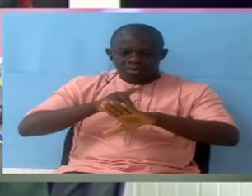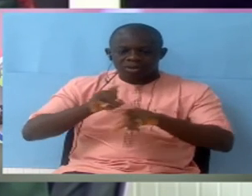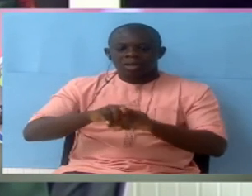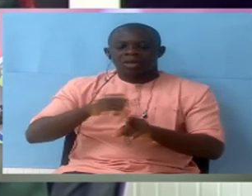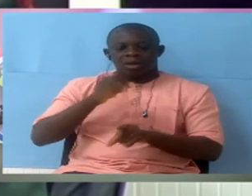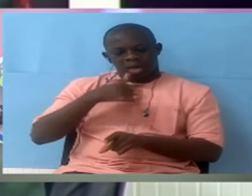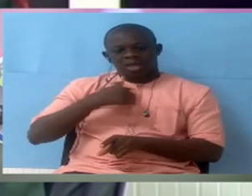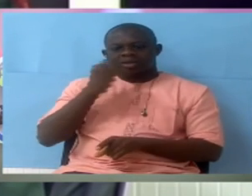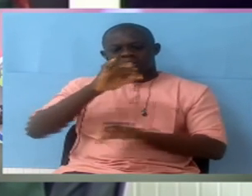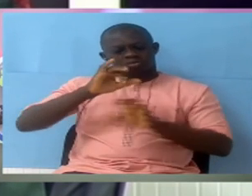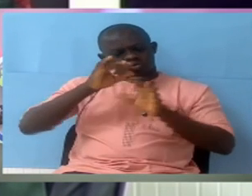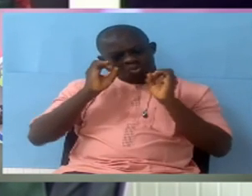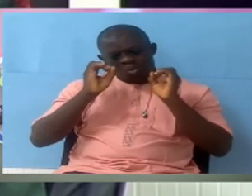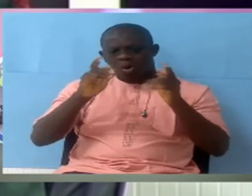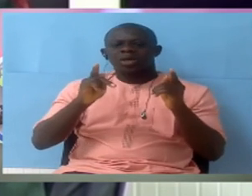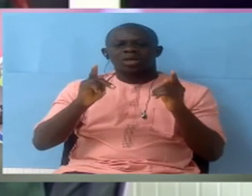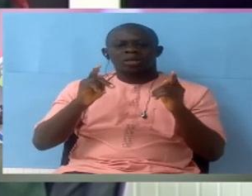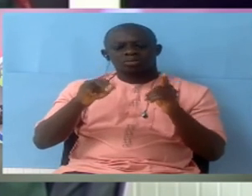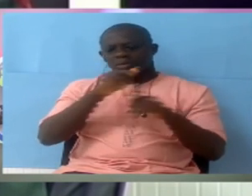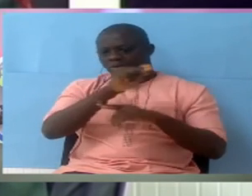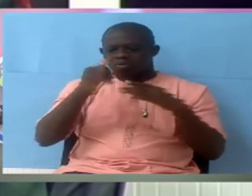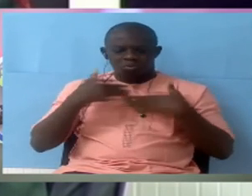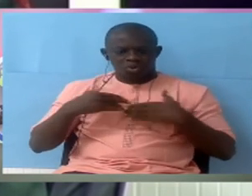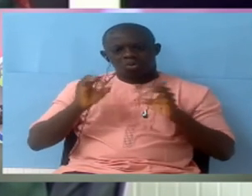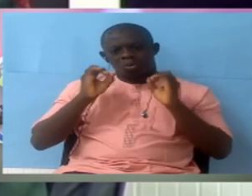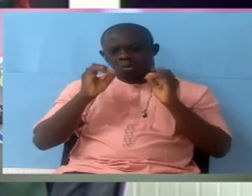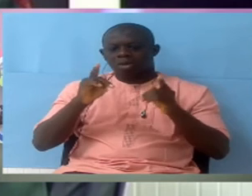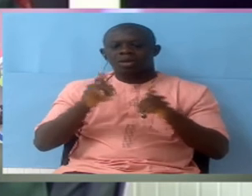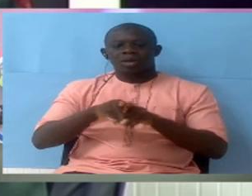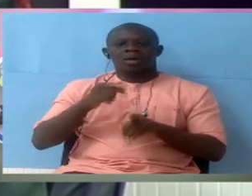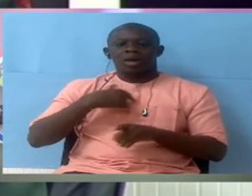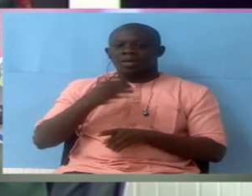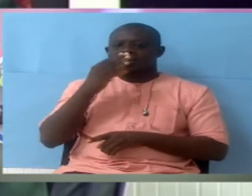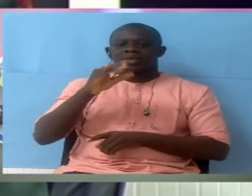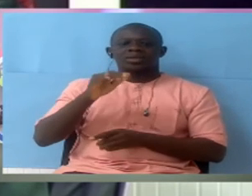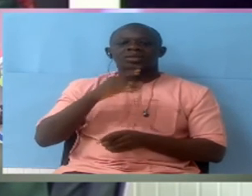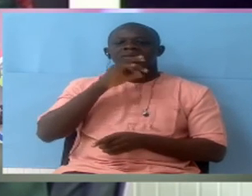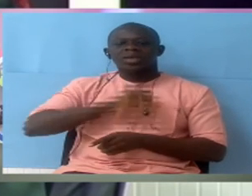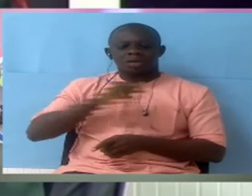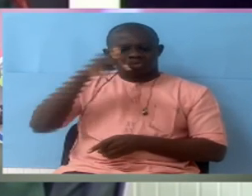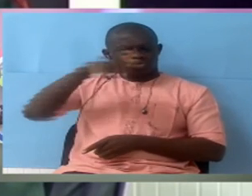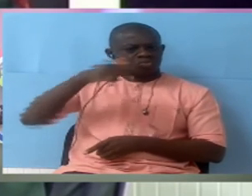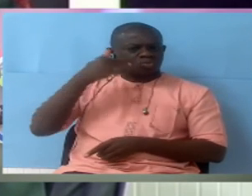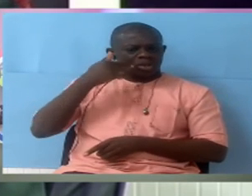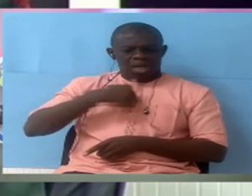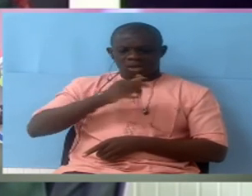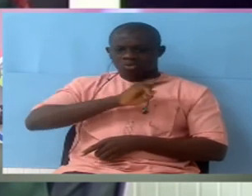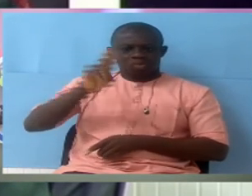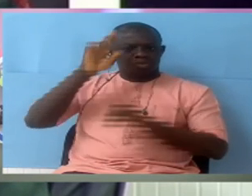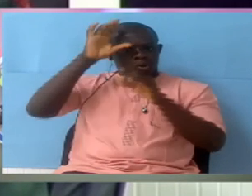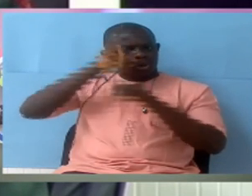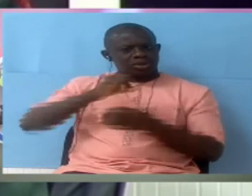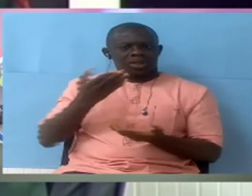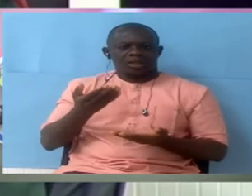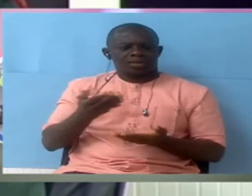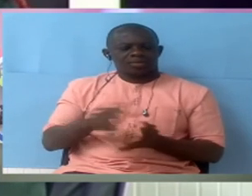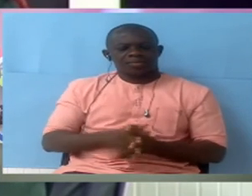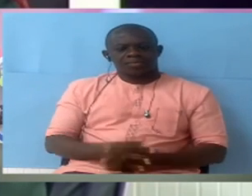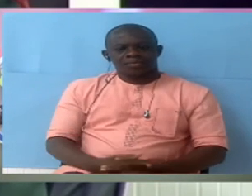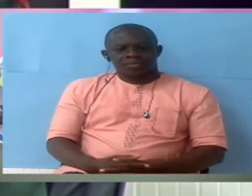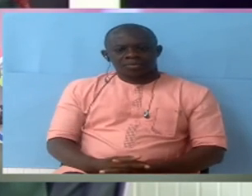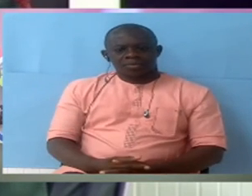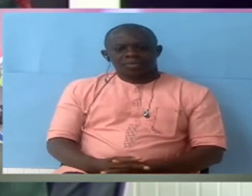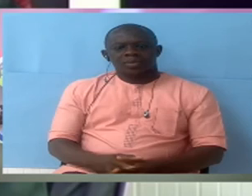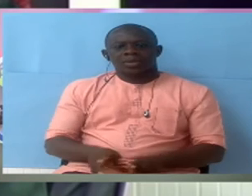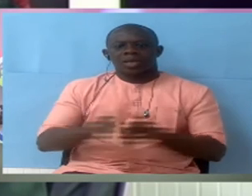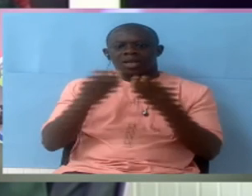we are doing good. Mane ko ñu ngi ci jamm. I said, sir, but I don't understand today. Mane ko man day munu ma xamé tay nak bes bi lu xew.